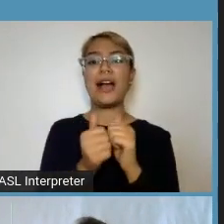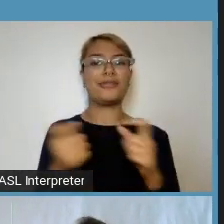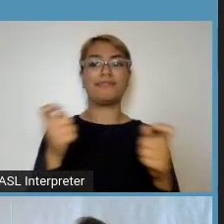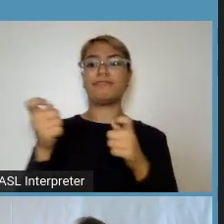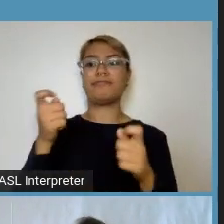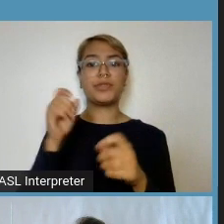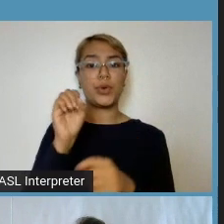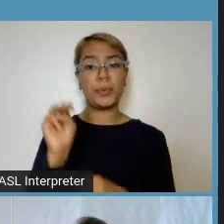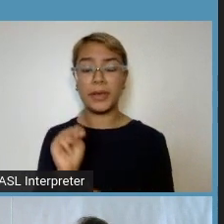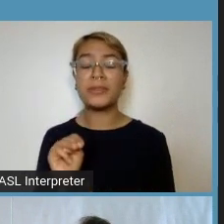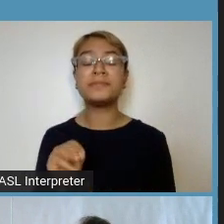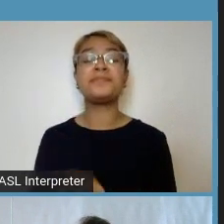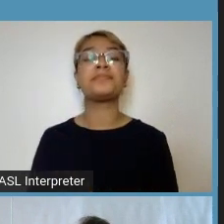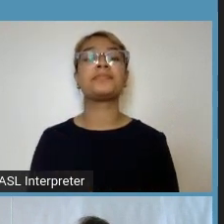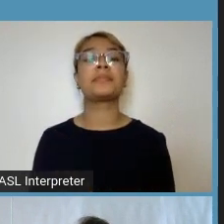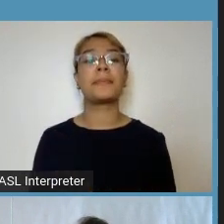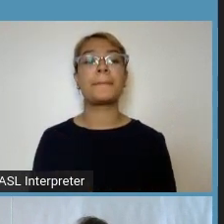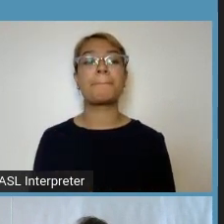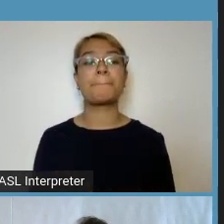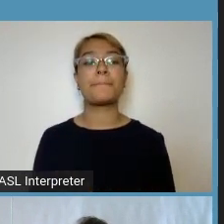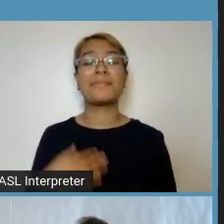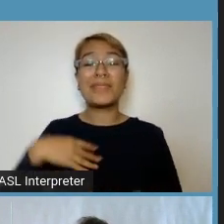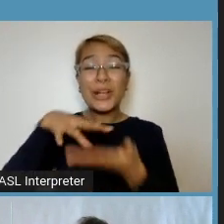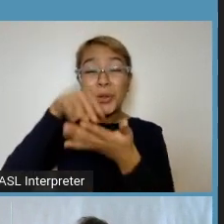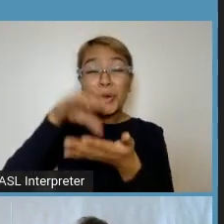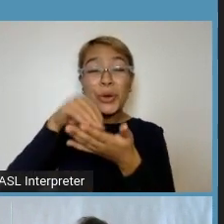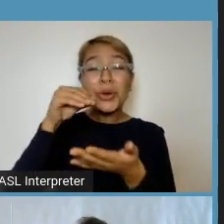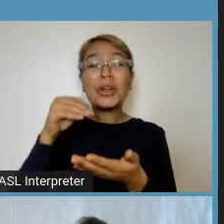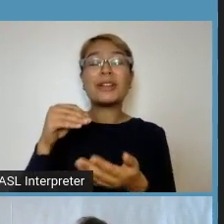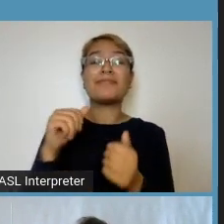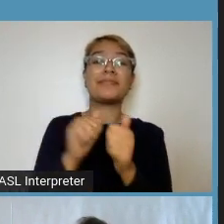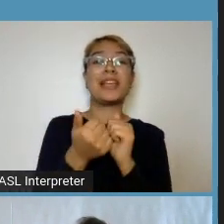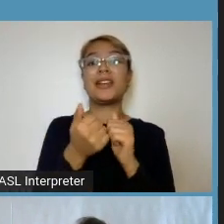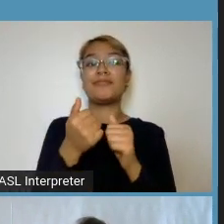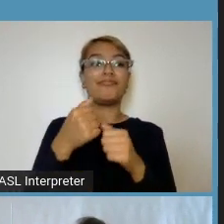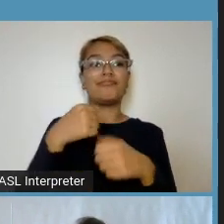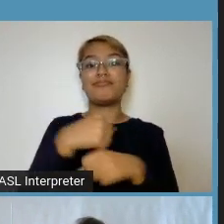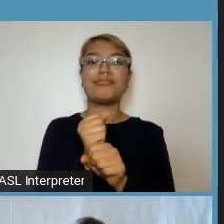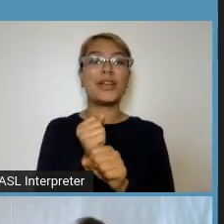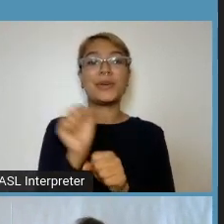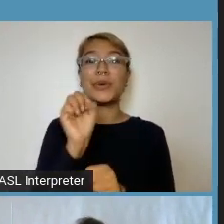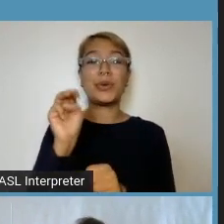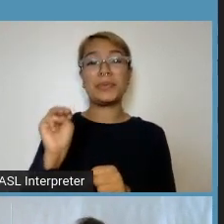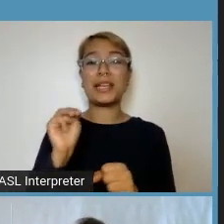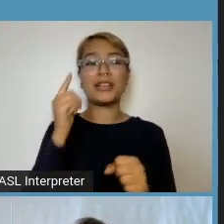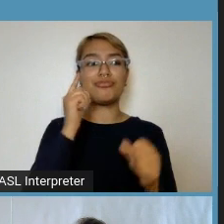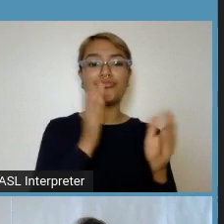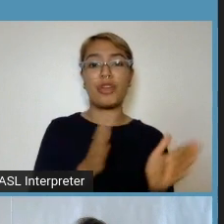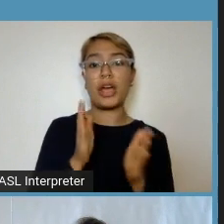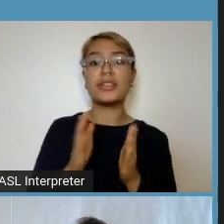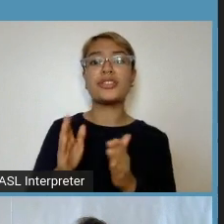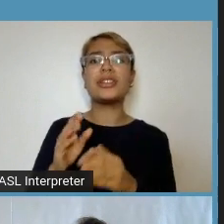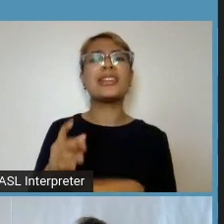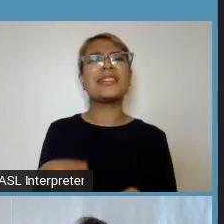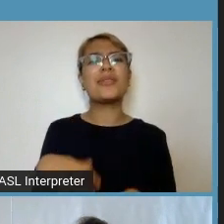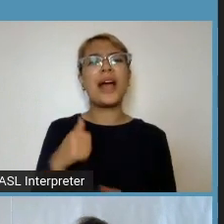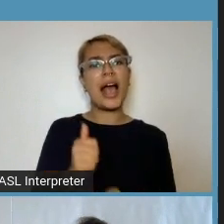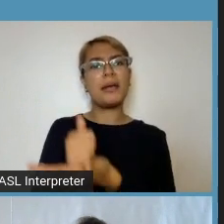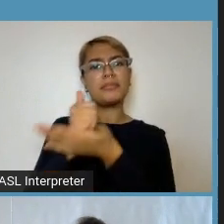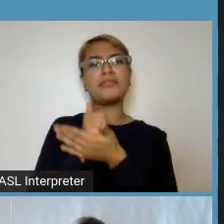cost about $100, where I learned how to create a social media strategy document that would guide me through creating content.